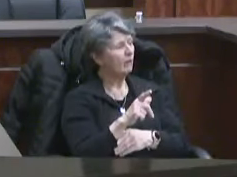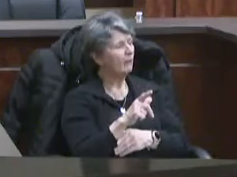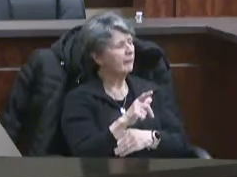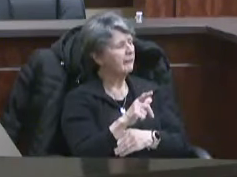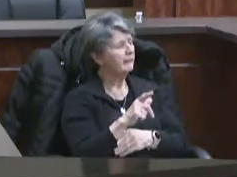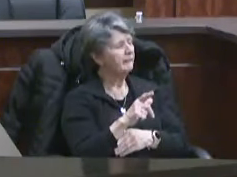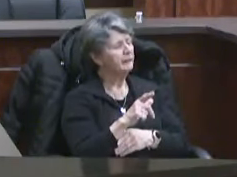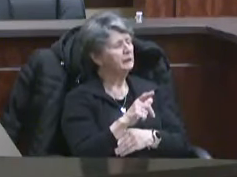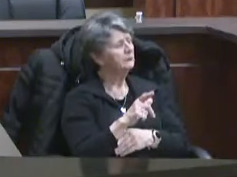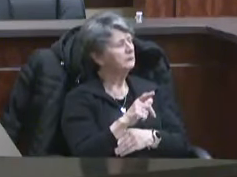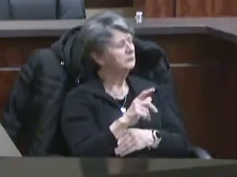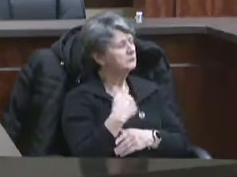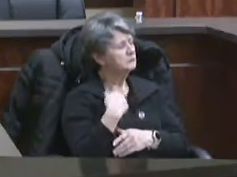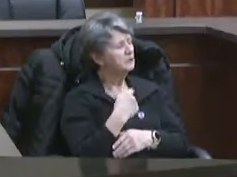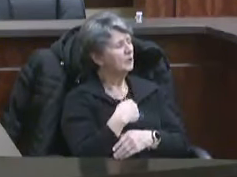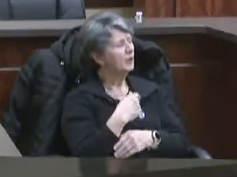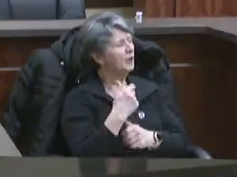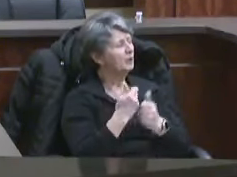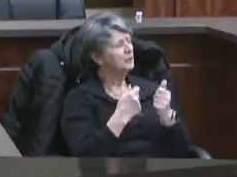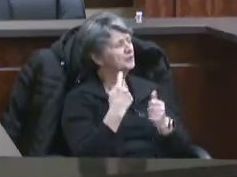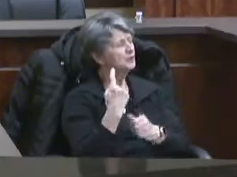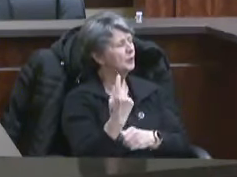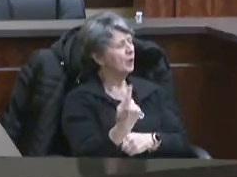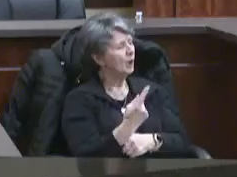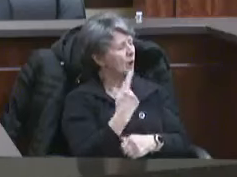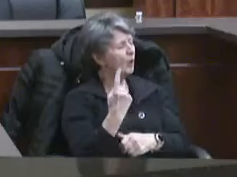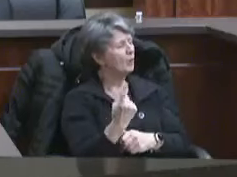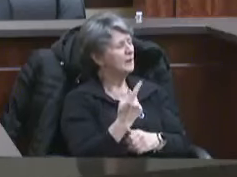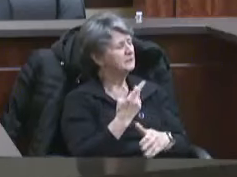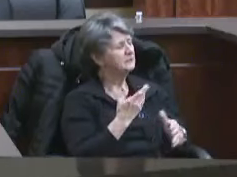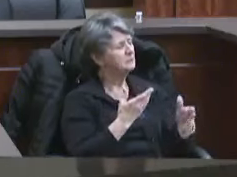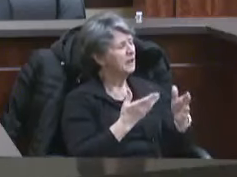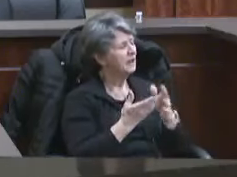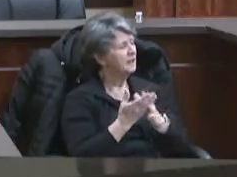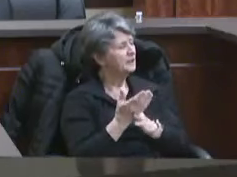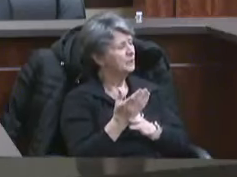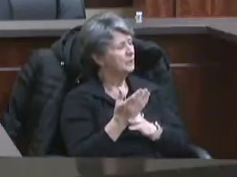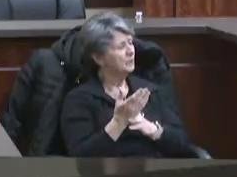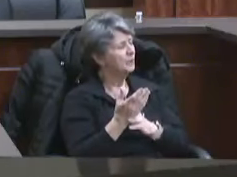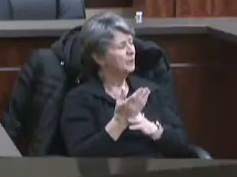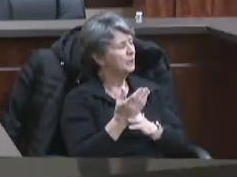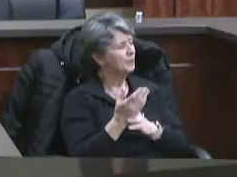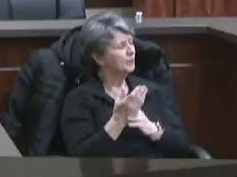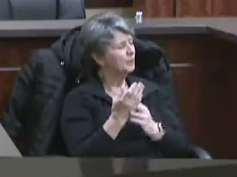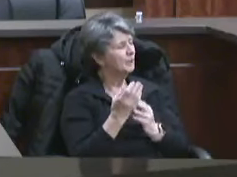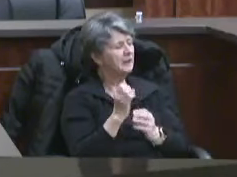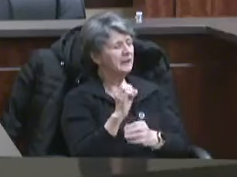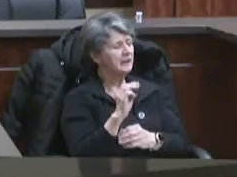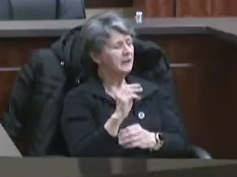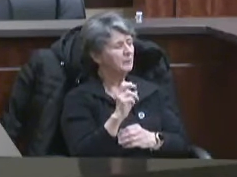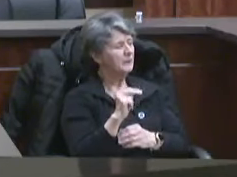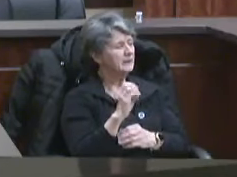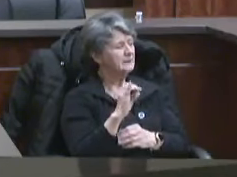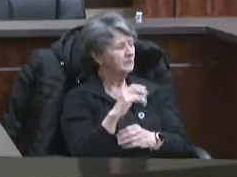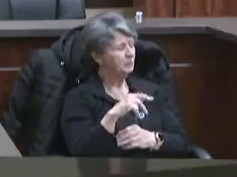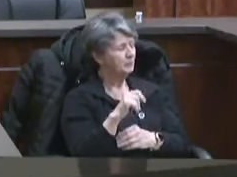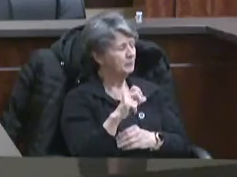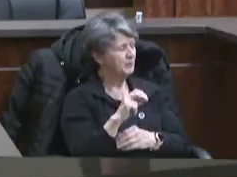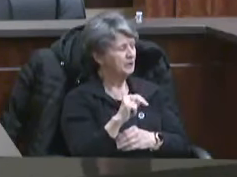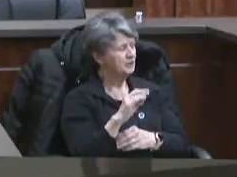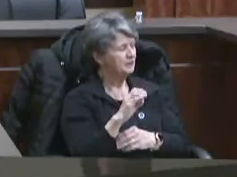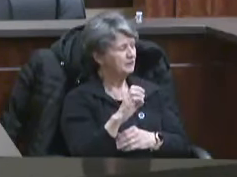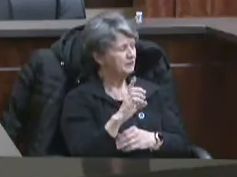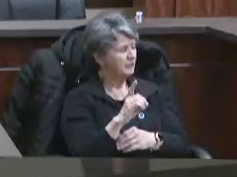Booz Allen. We almost always pass through Emancipation Park in McCullough Field. Every single day I've done it,